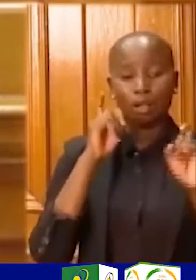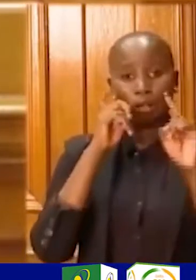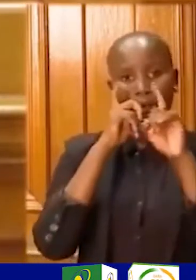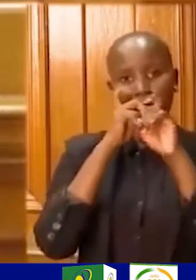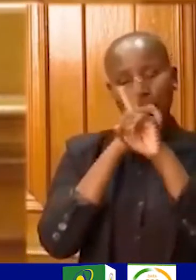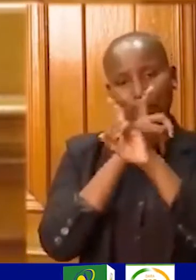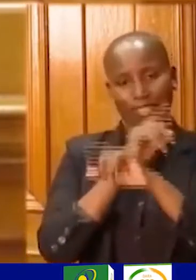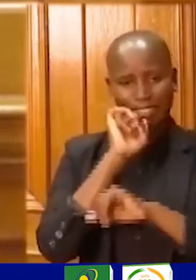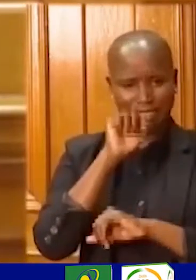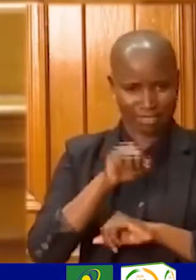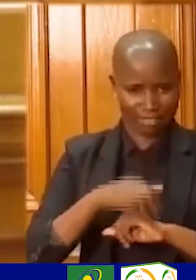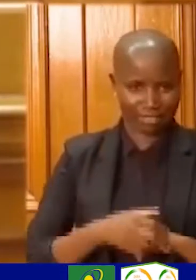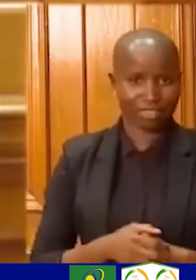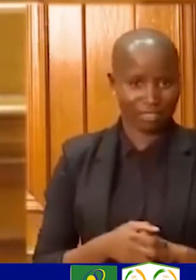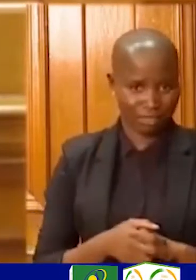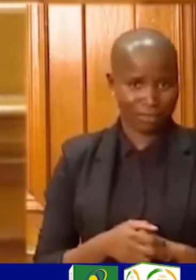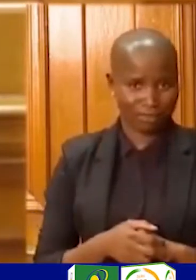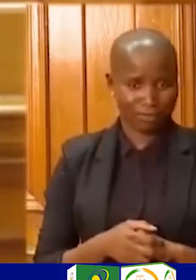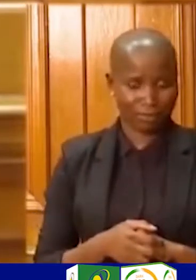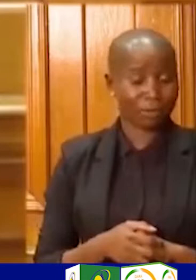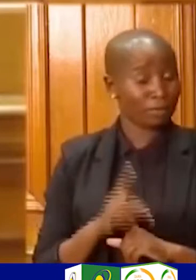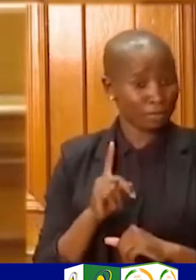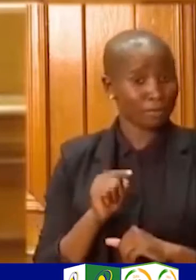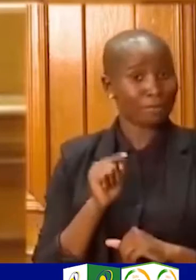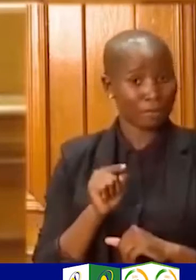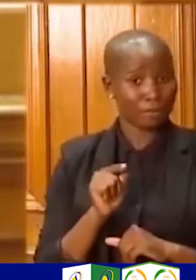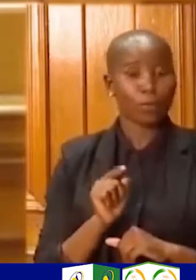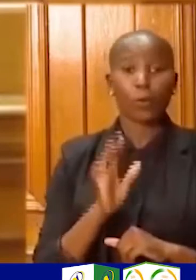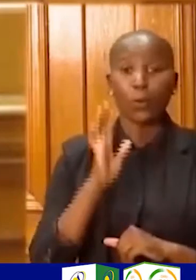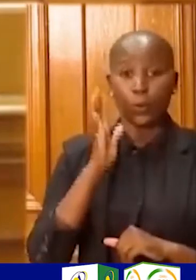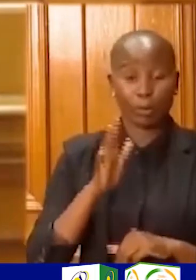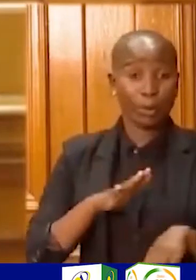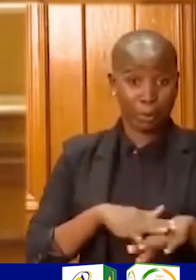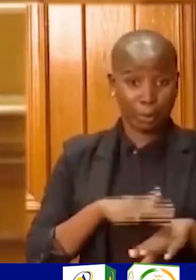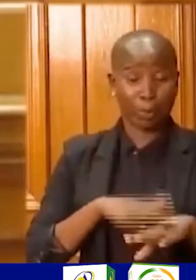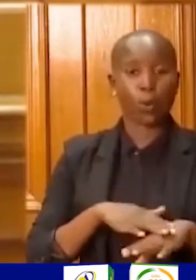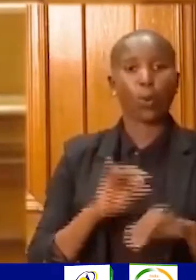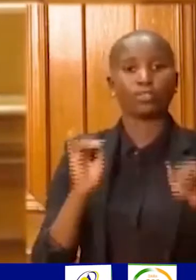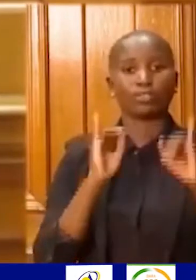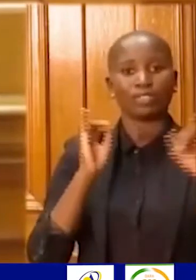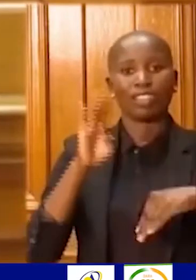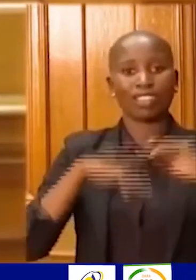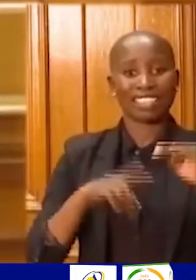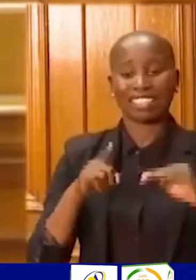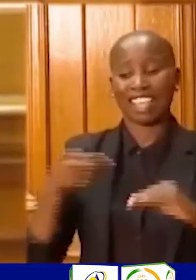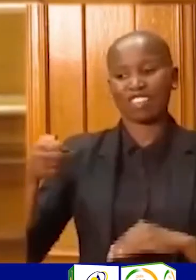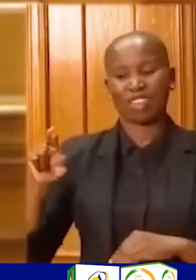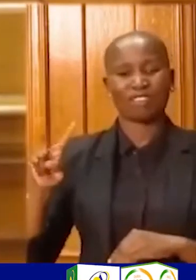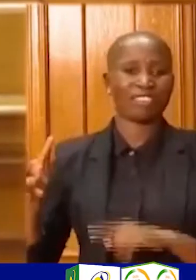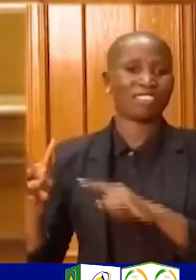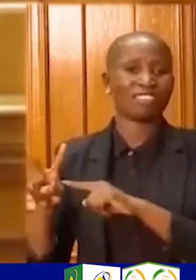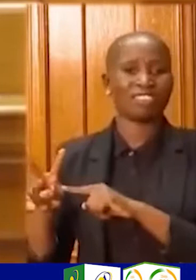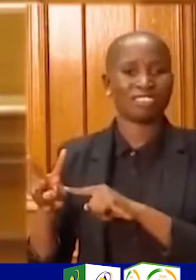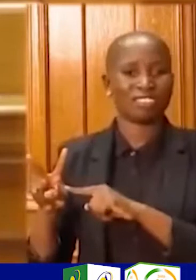our country's history. It will be far more extensive than our HIV treatment program